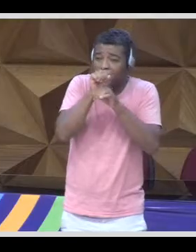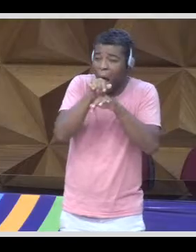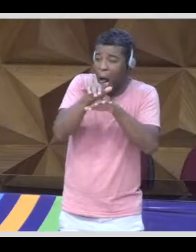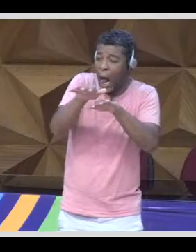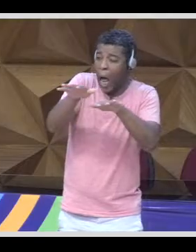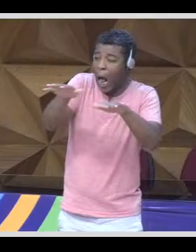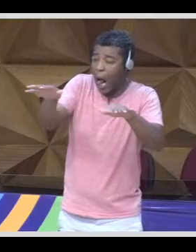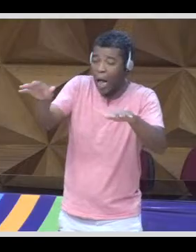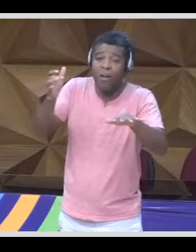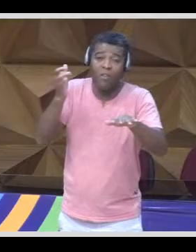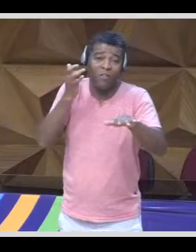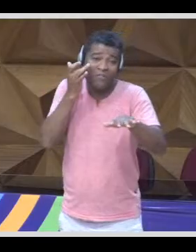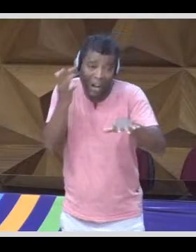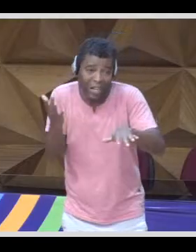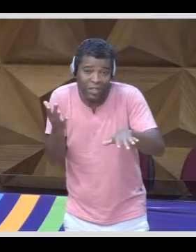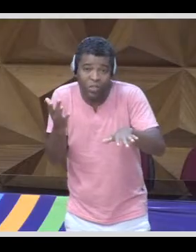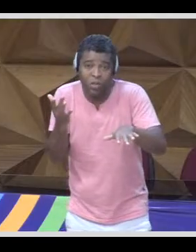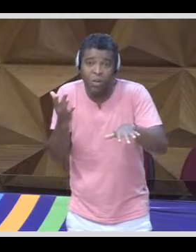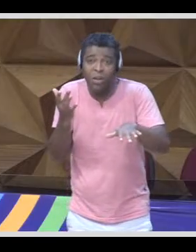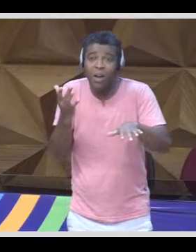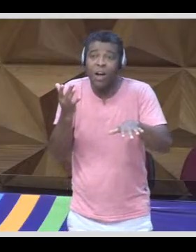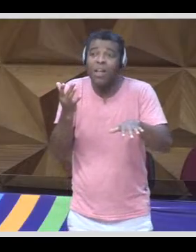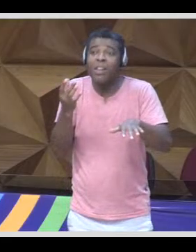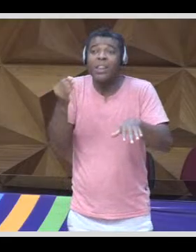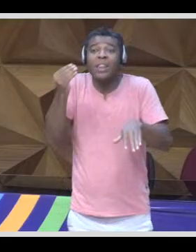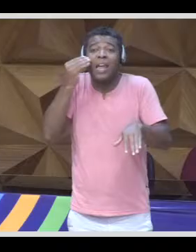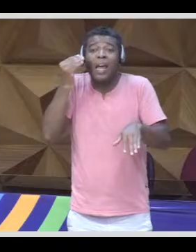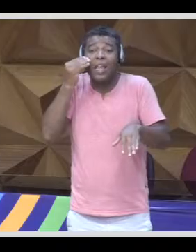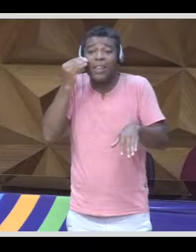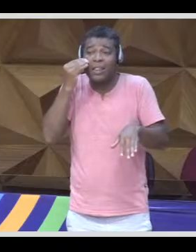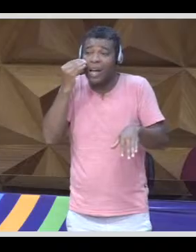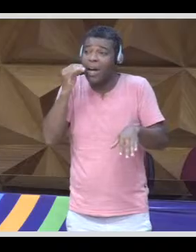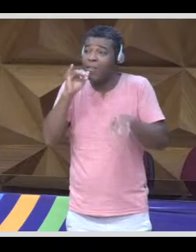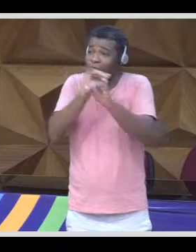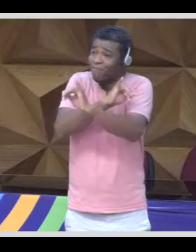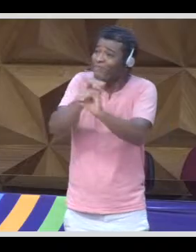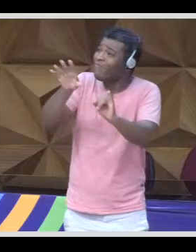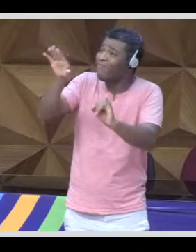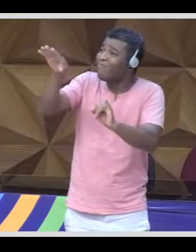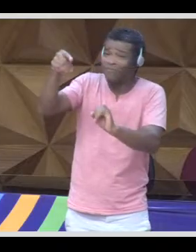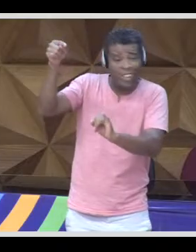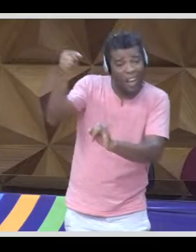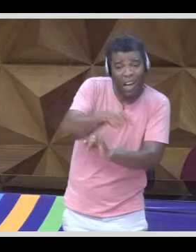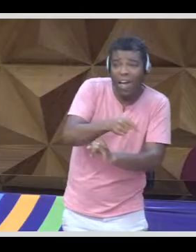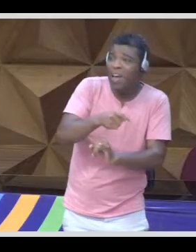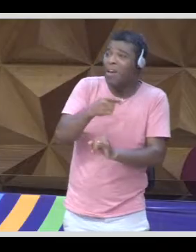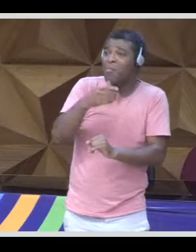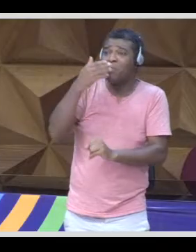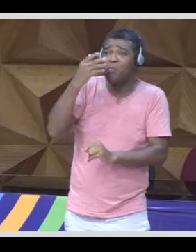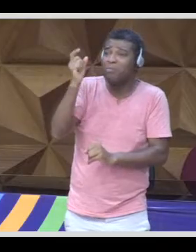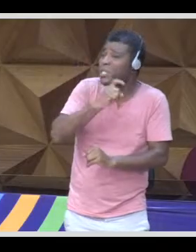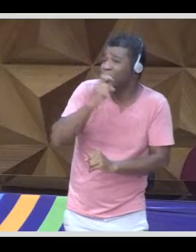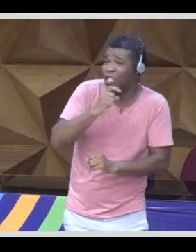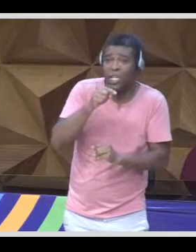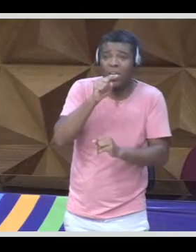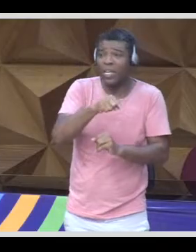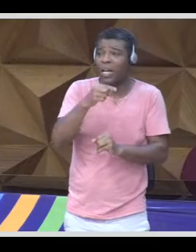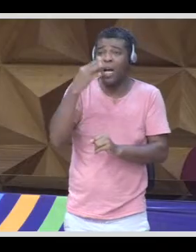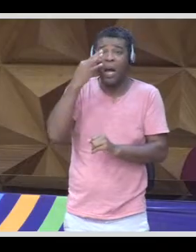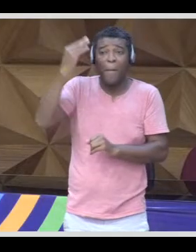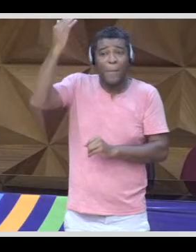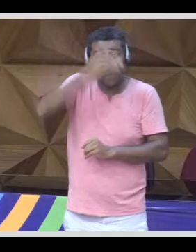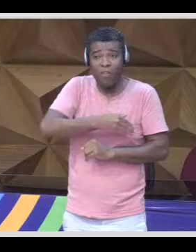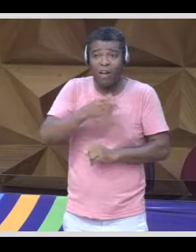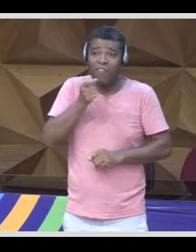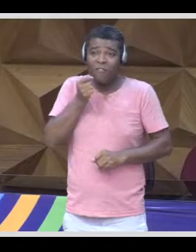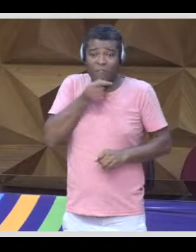And yet, it's the debunking, which is when you prove that the fake news is